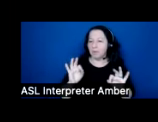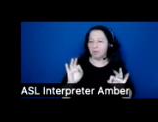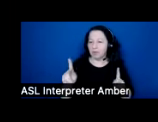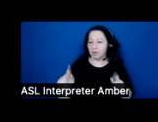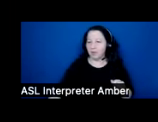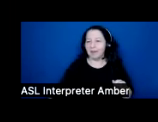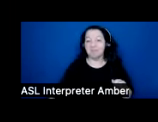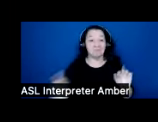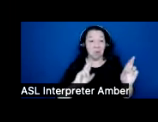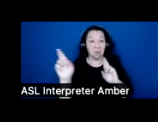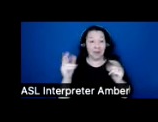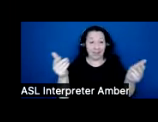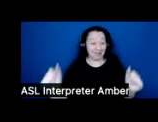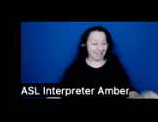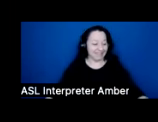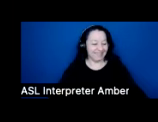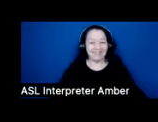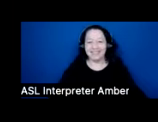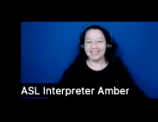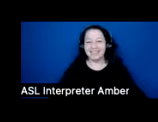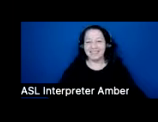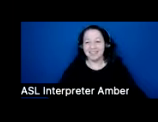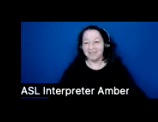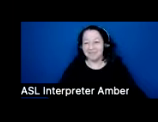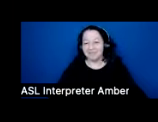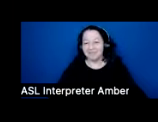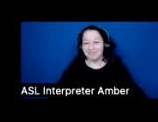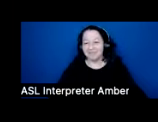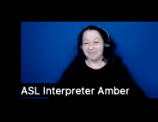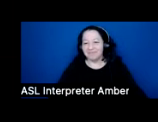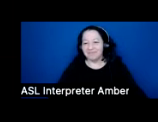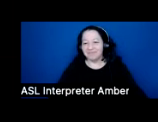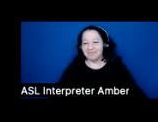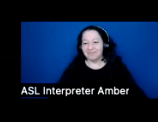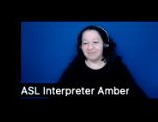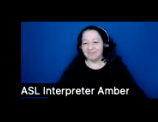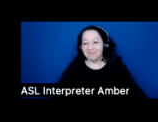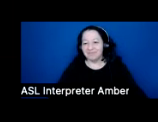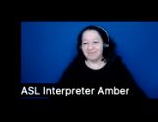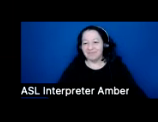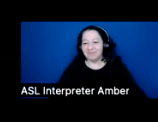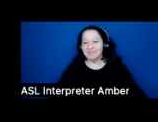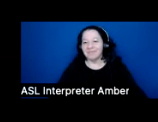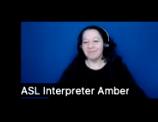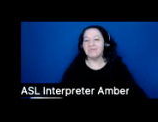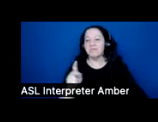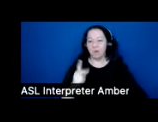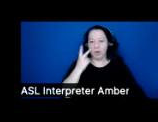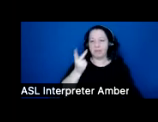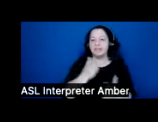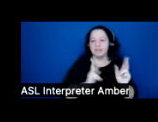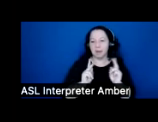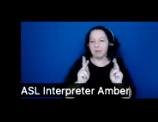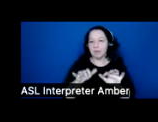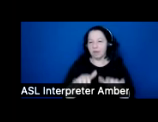All right, we're good to go? Okay. All right. So I see some people putting stuff